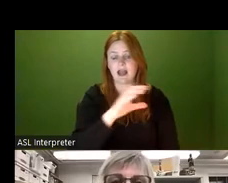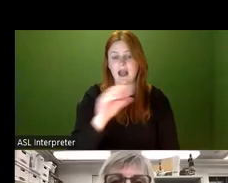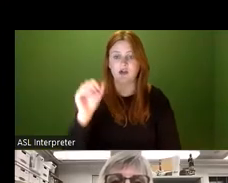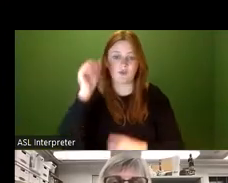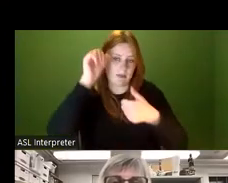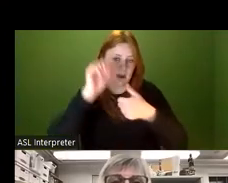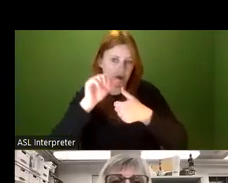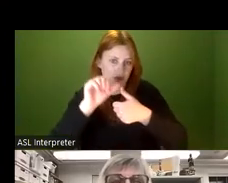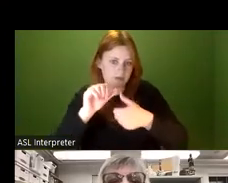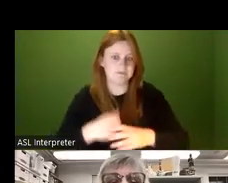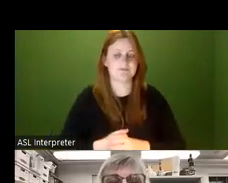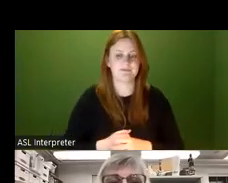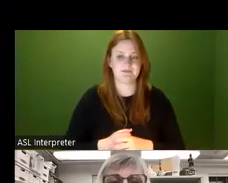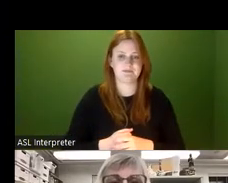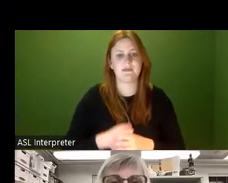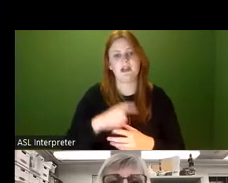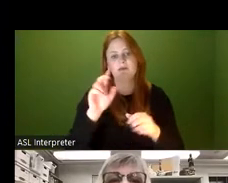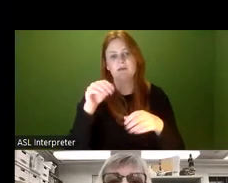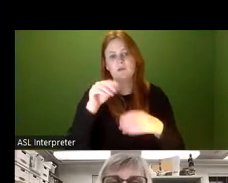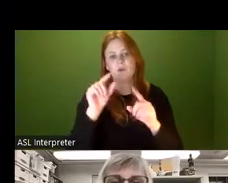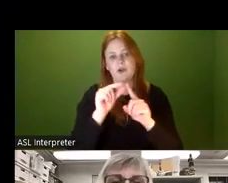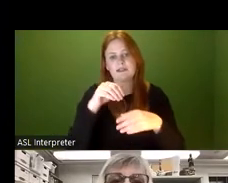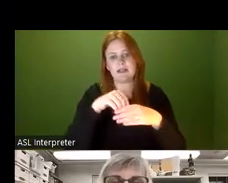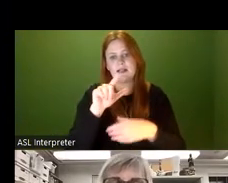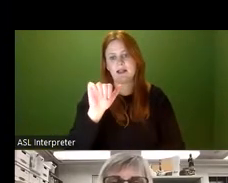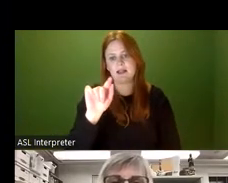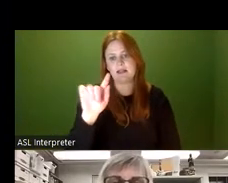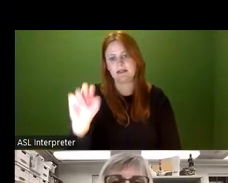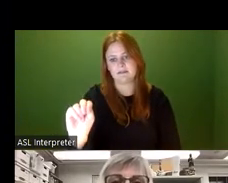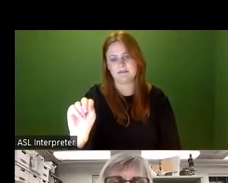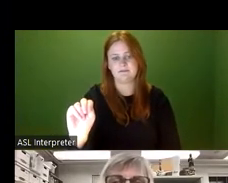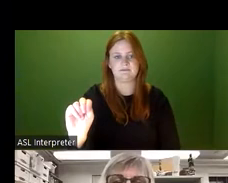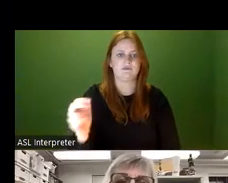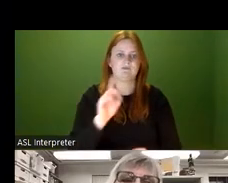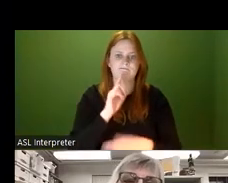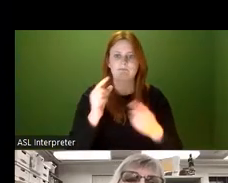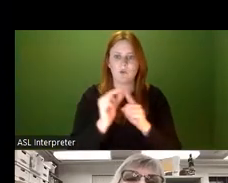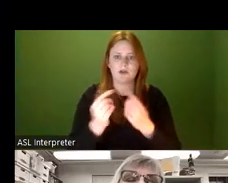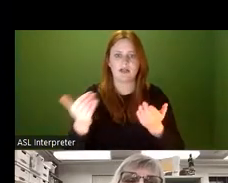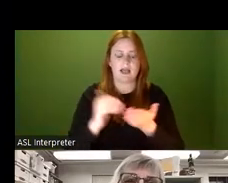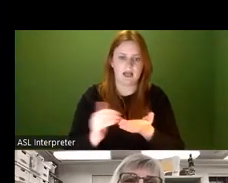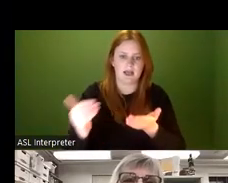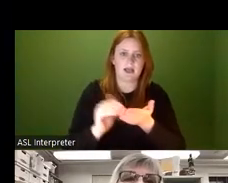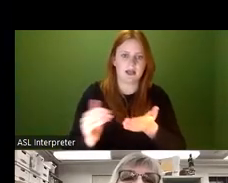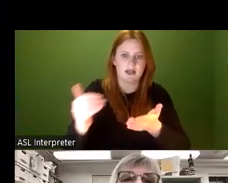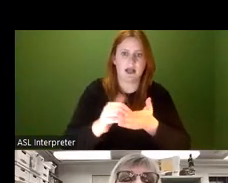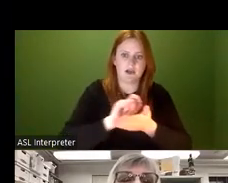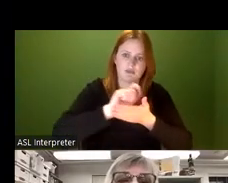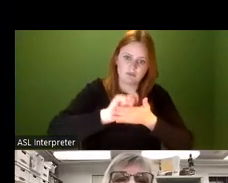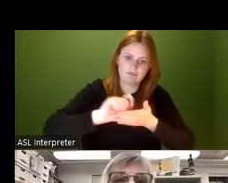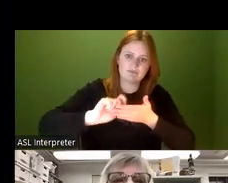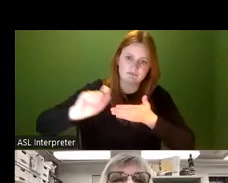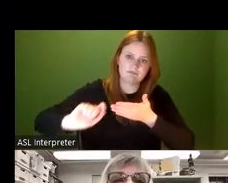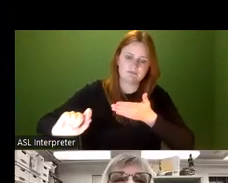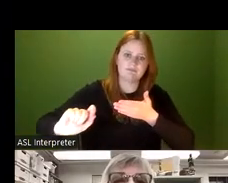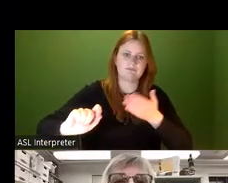and rememorari. And I just kept repeating those words over and over again, writing them in clay slip. The